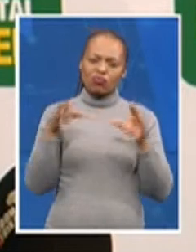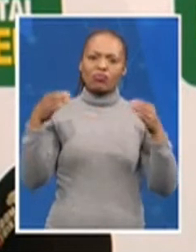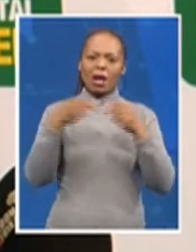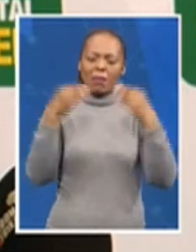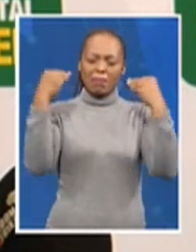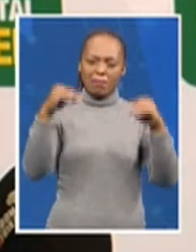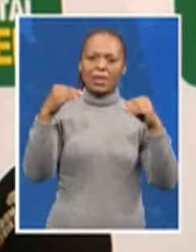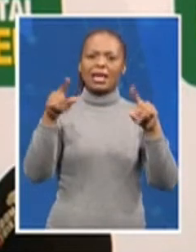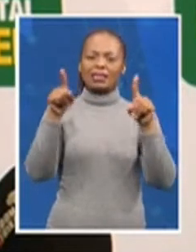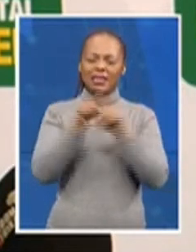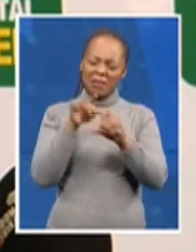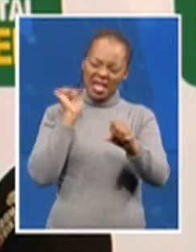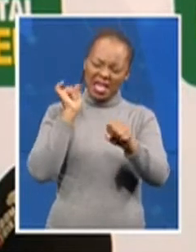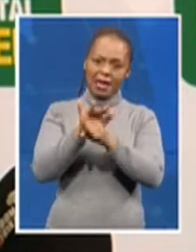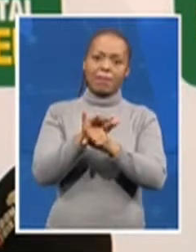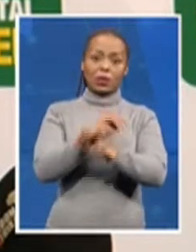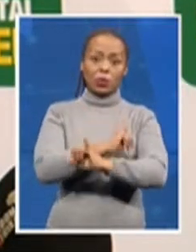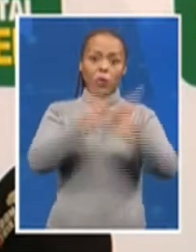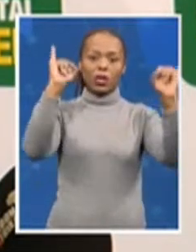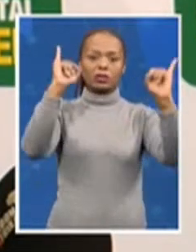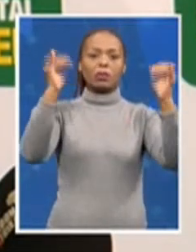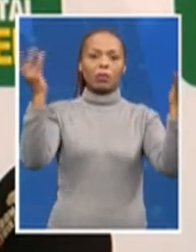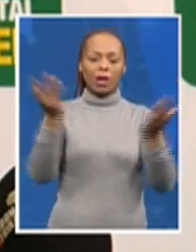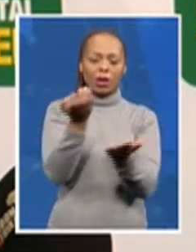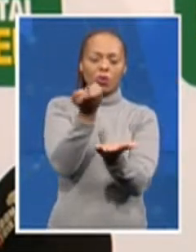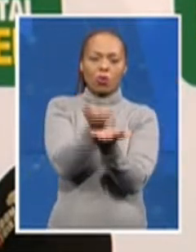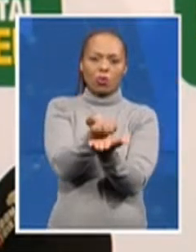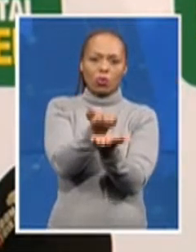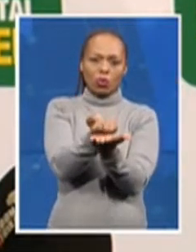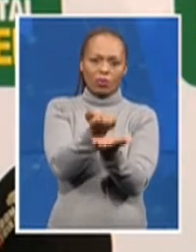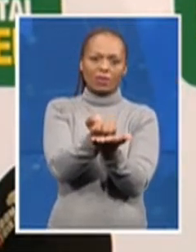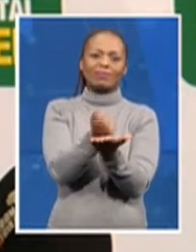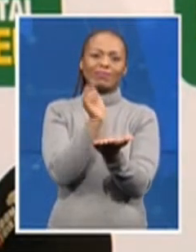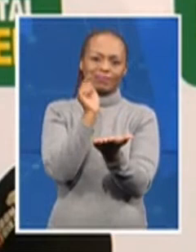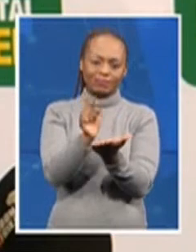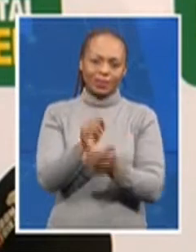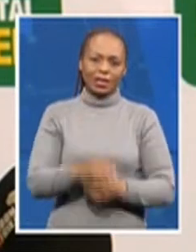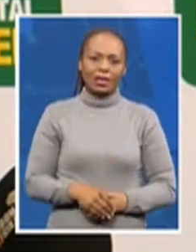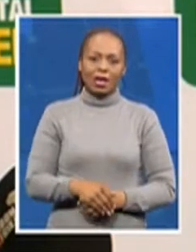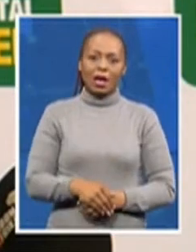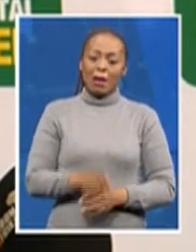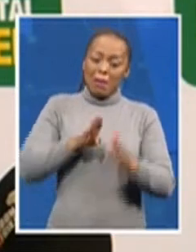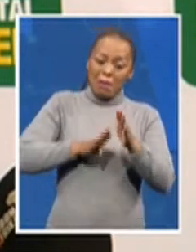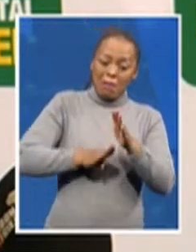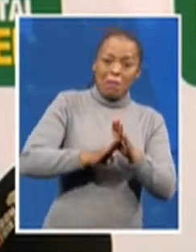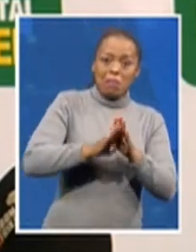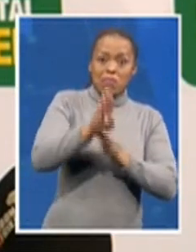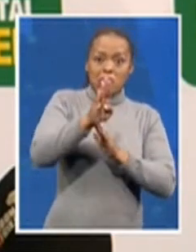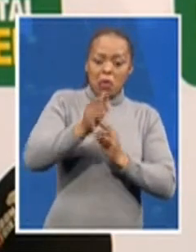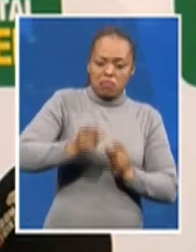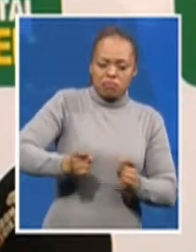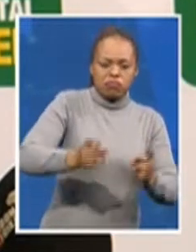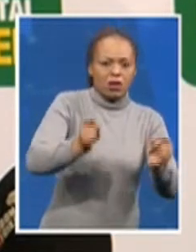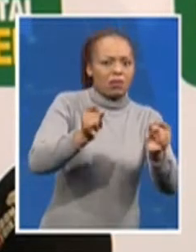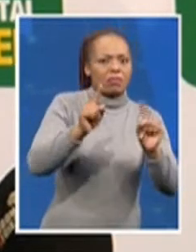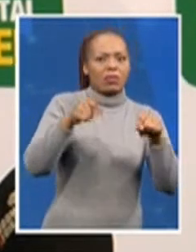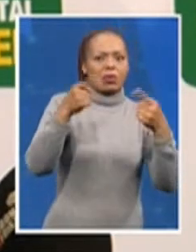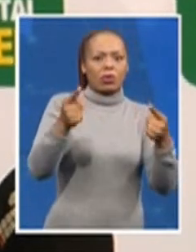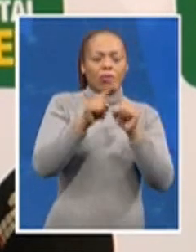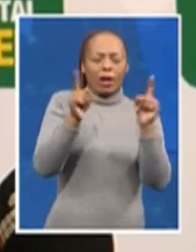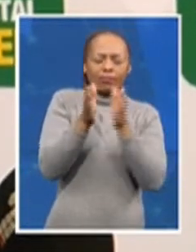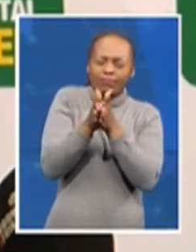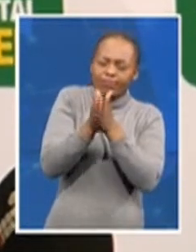full recovery will be long and hard and will require all stakeholders to work together to reverse the